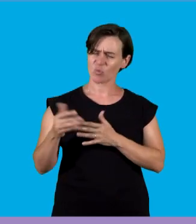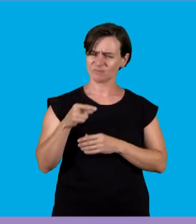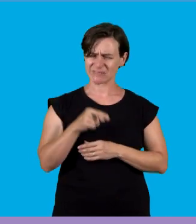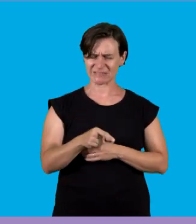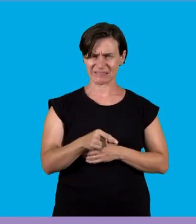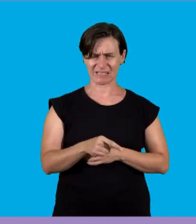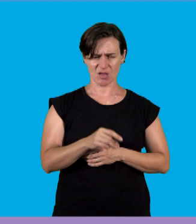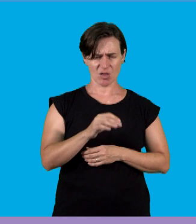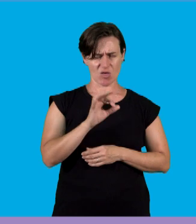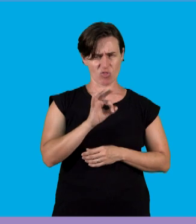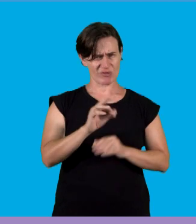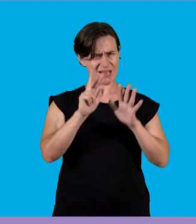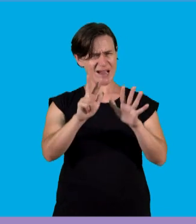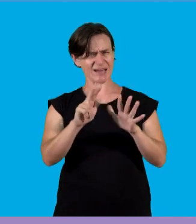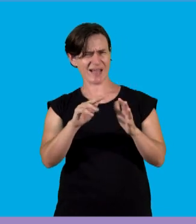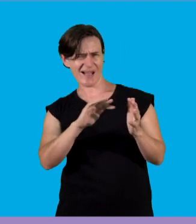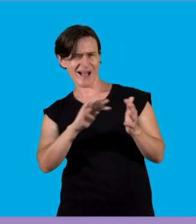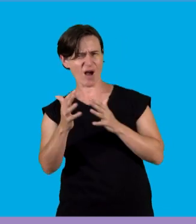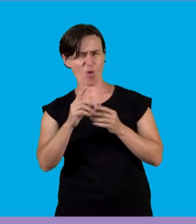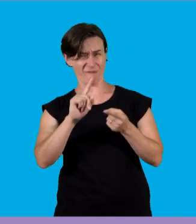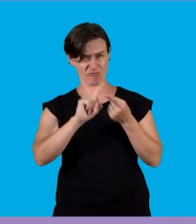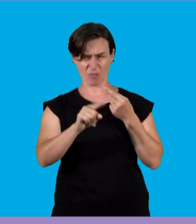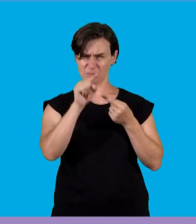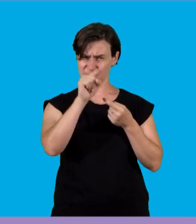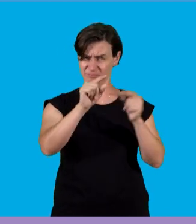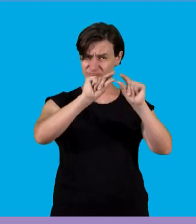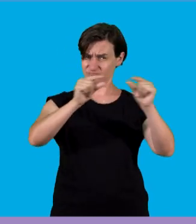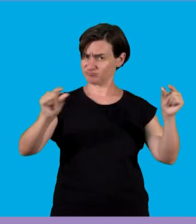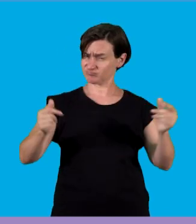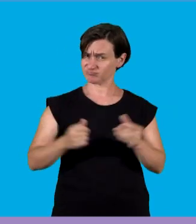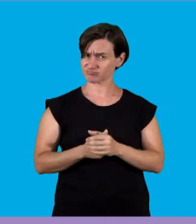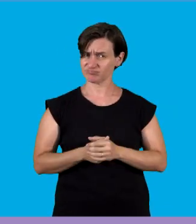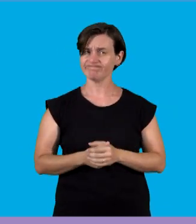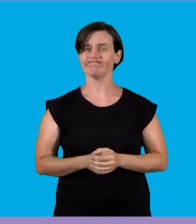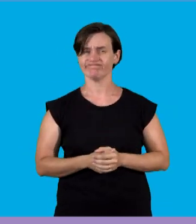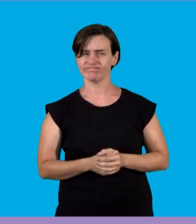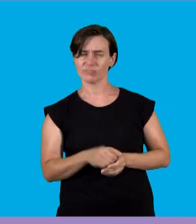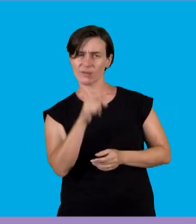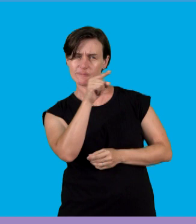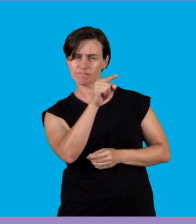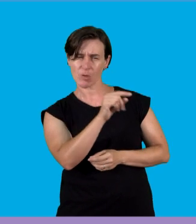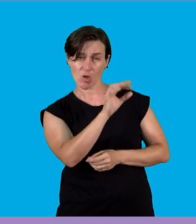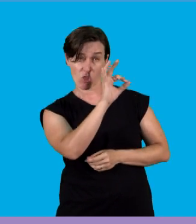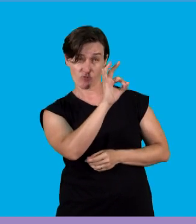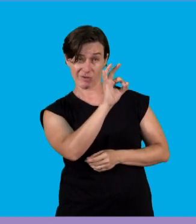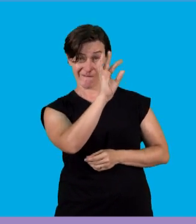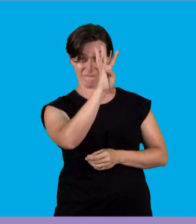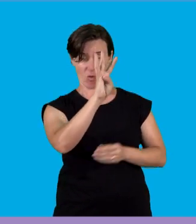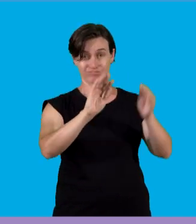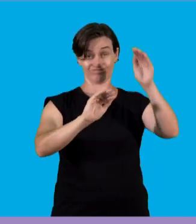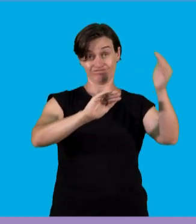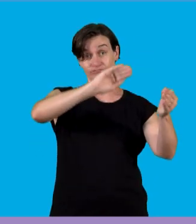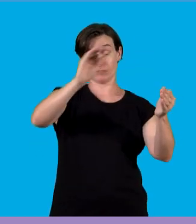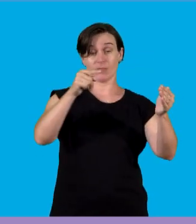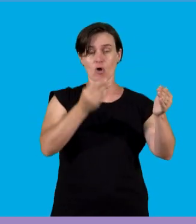that 8 could possibly be from the given expression. So we were given there 3